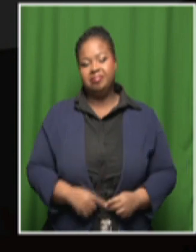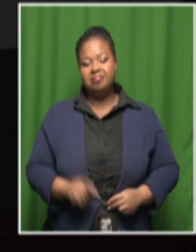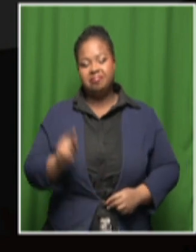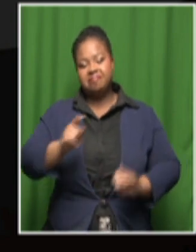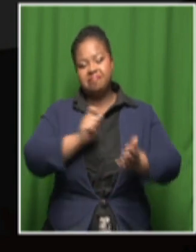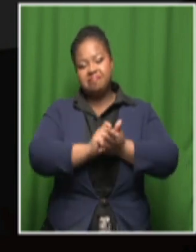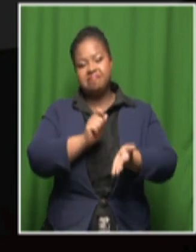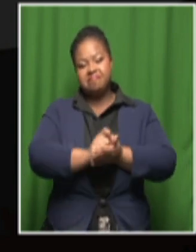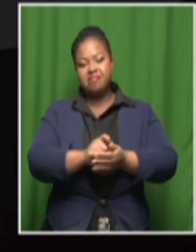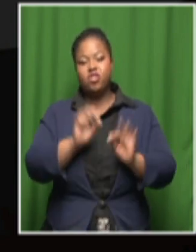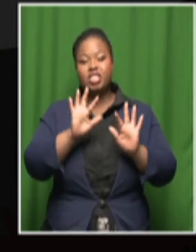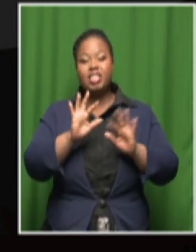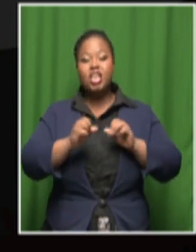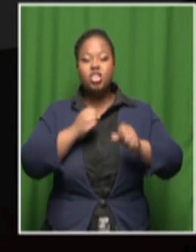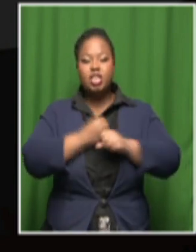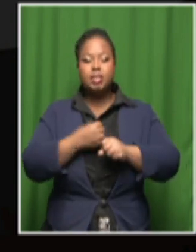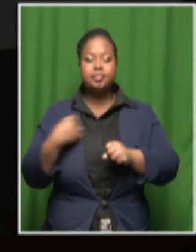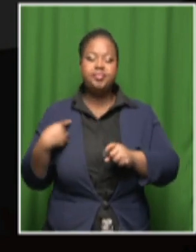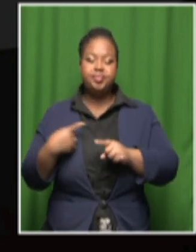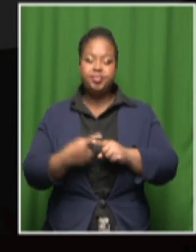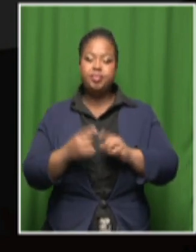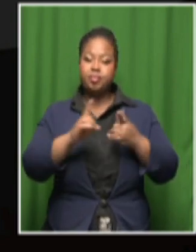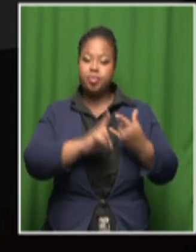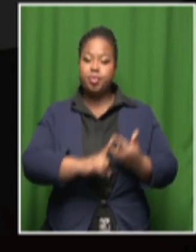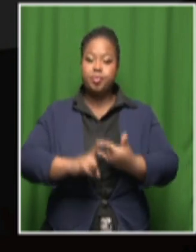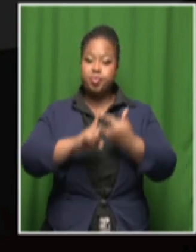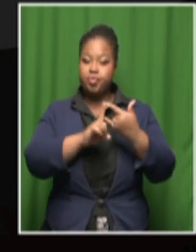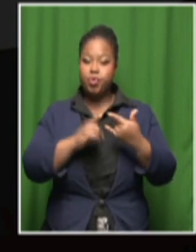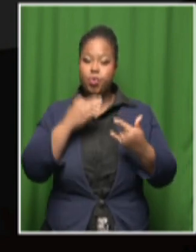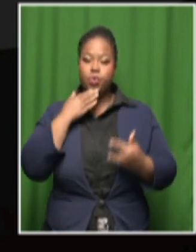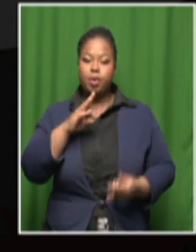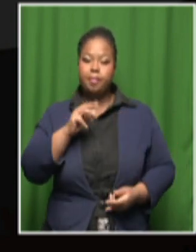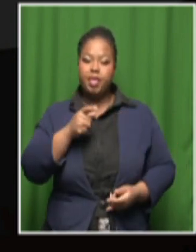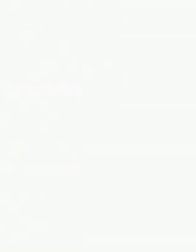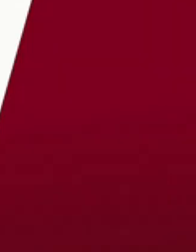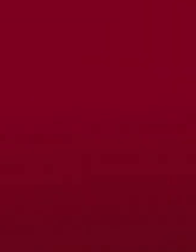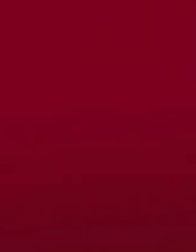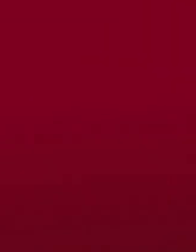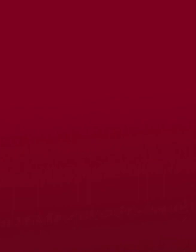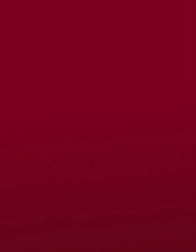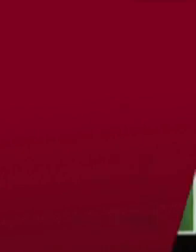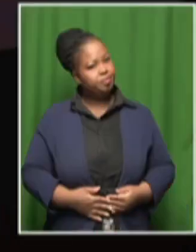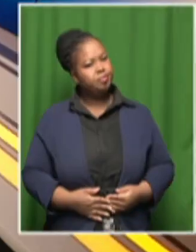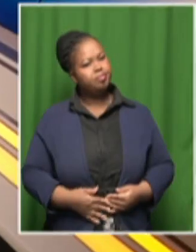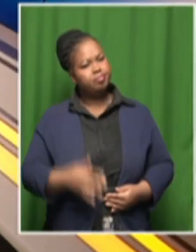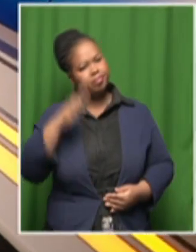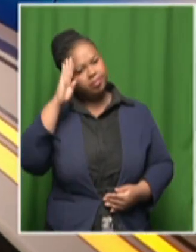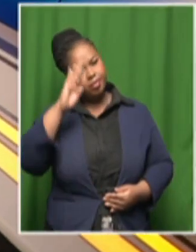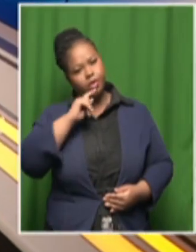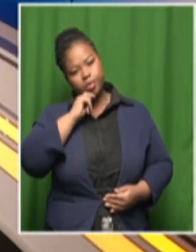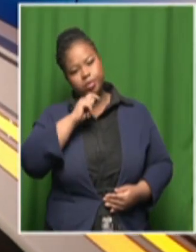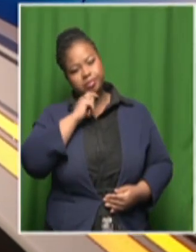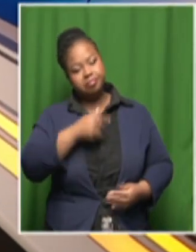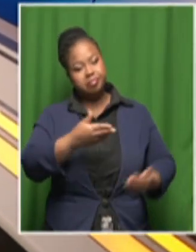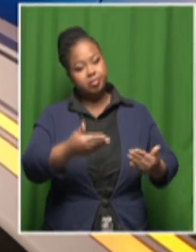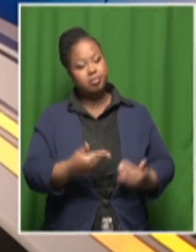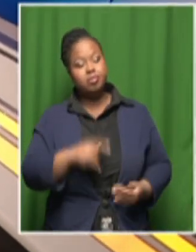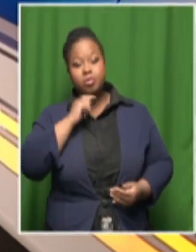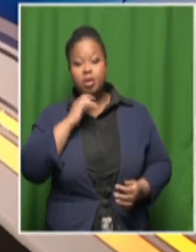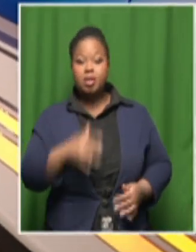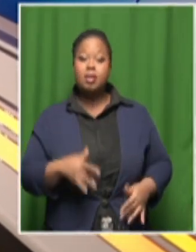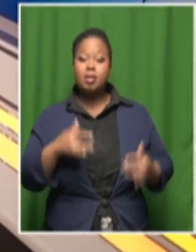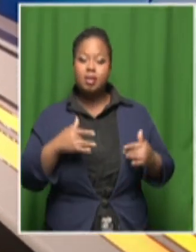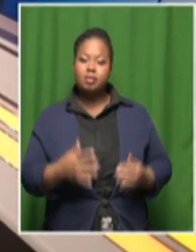conducted during this decade, we're joined on Zoom by Matthew Wilhelm-Solomon. Matthew, a very good morning to you. A warm welcome to Morning